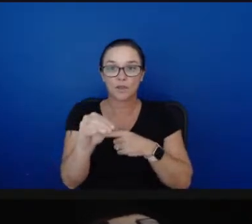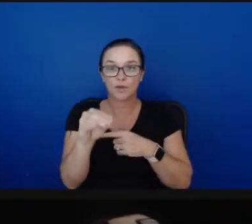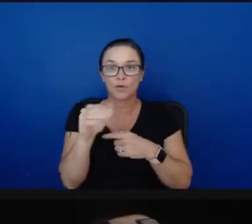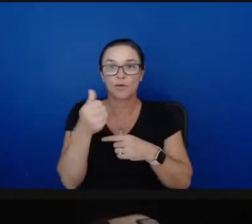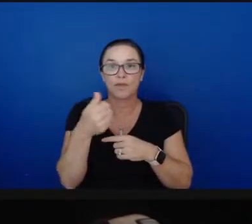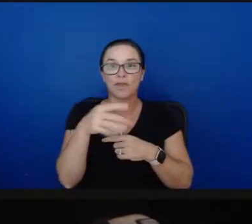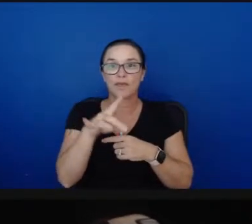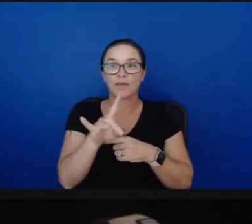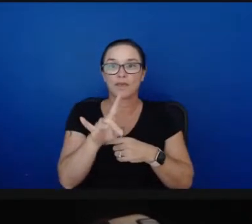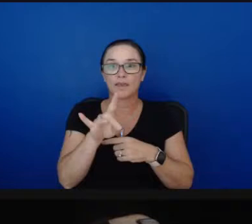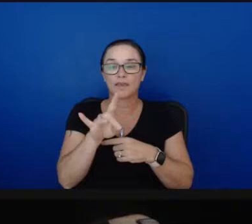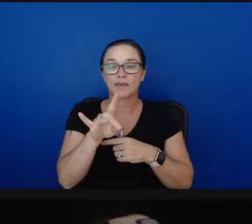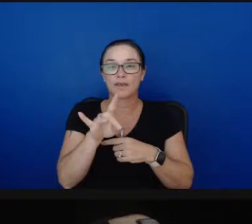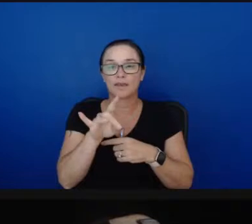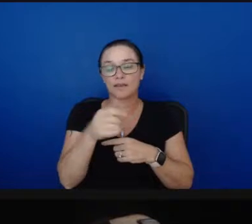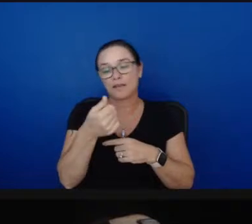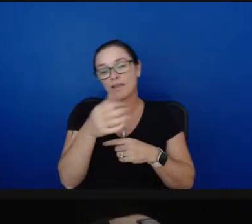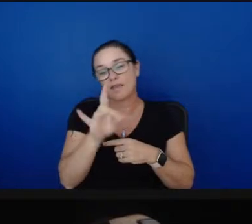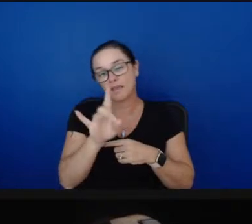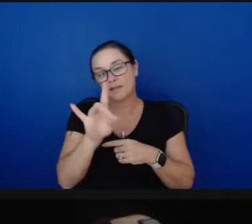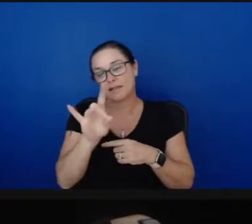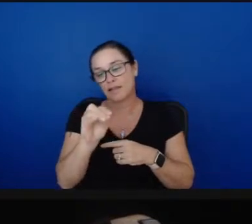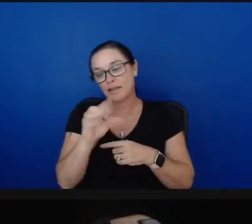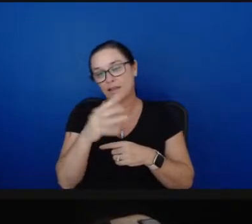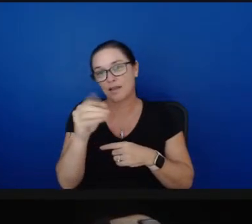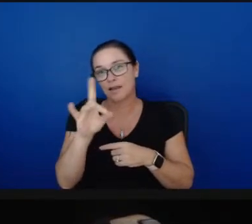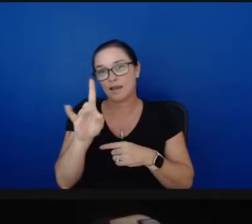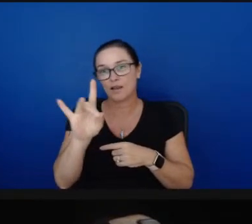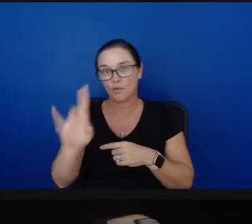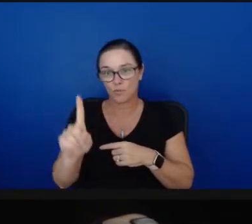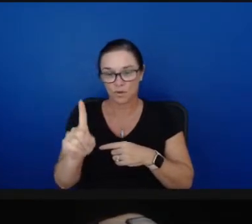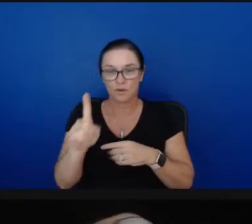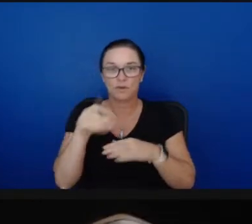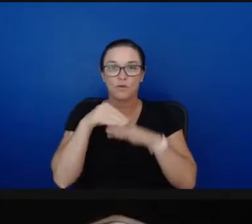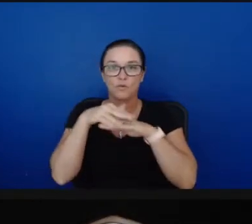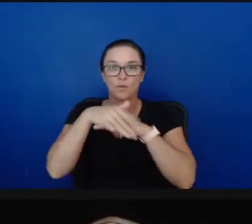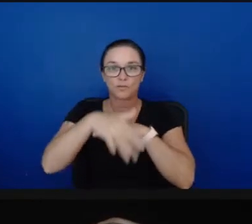1880-81 eruption of Mauna Loa volcano, island of Hawaii,